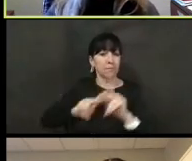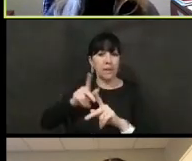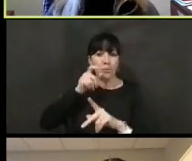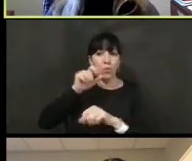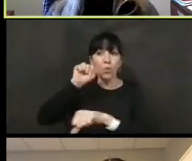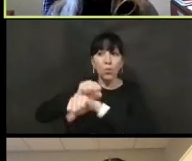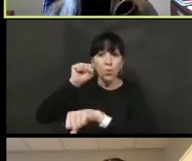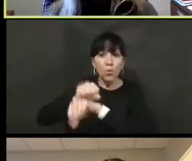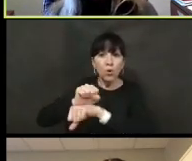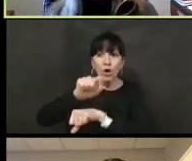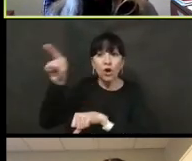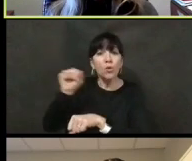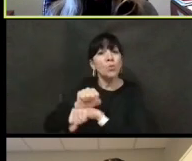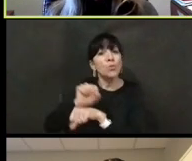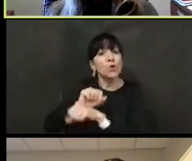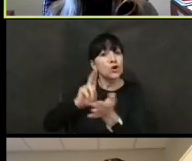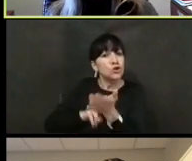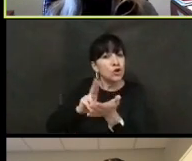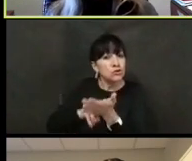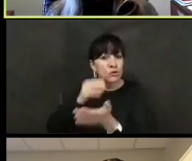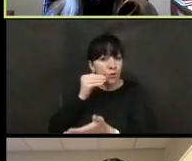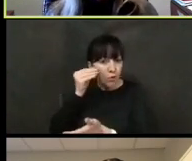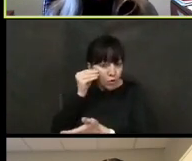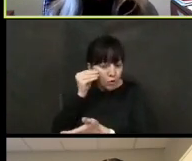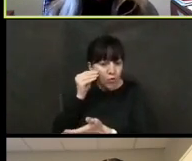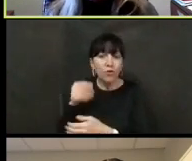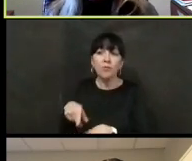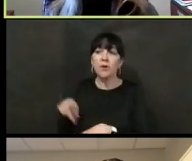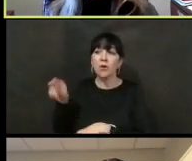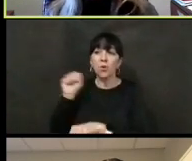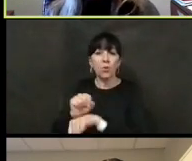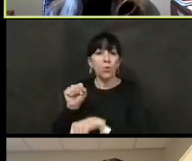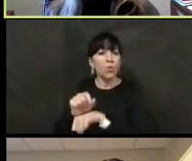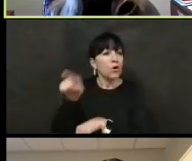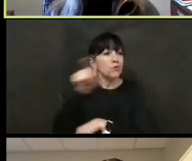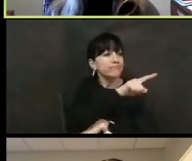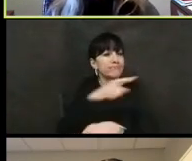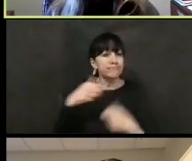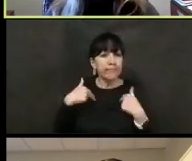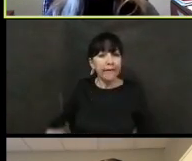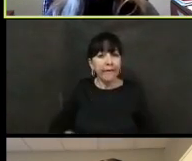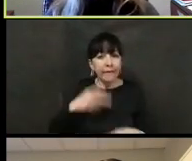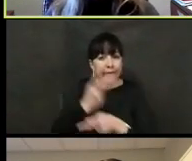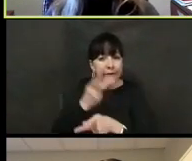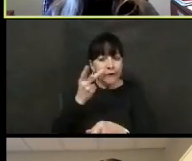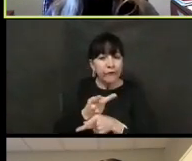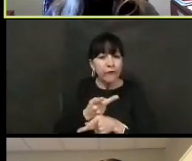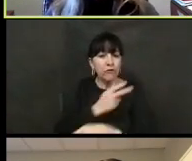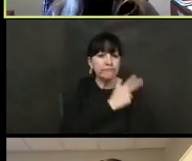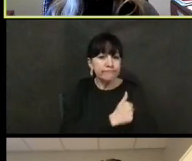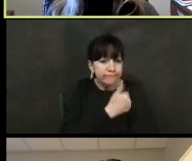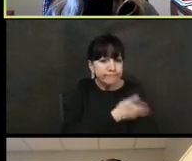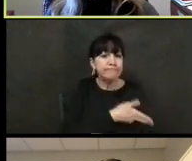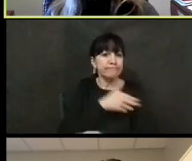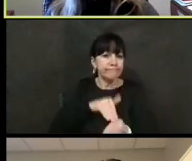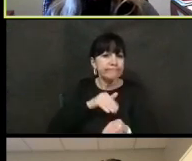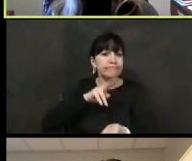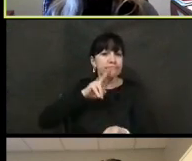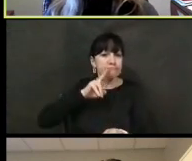long-term care facilities, whether they have symptoms or not. And eventually, we expect all